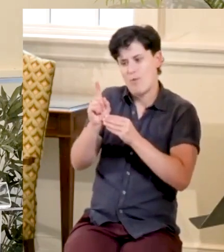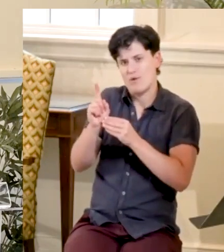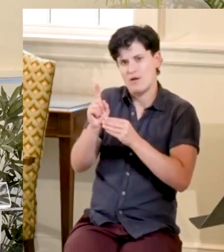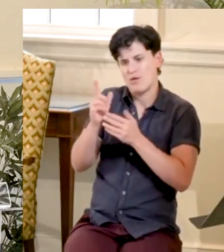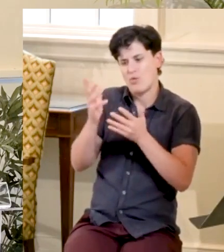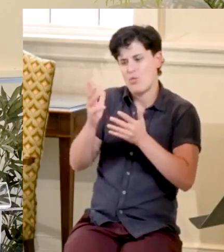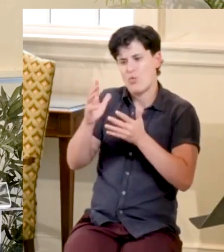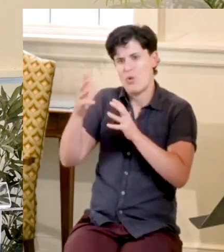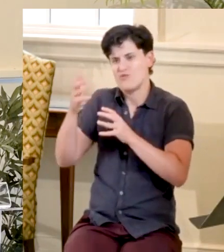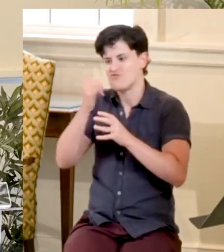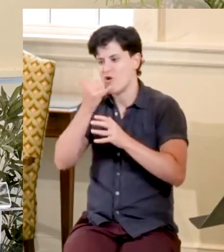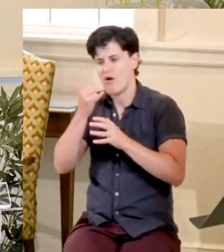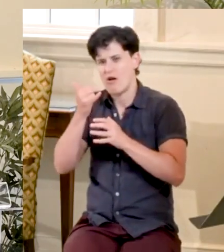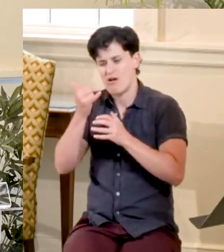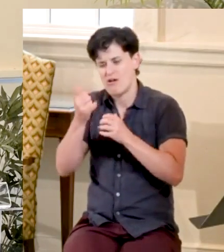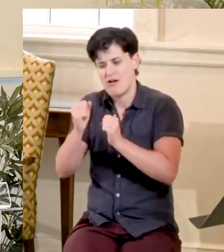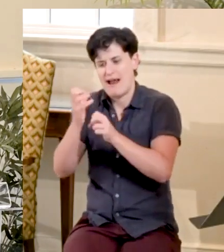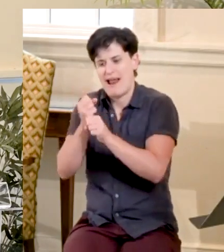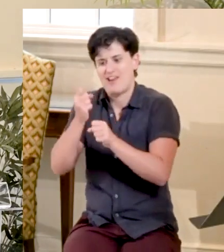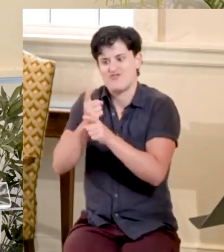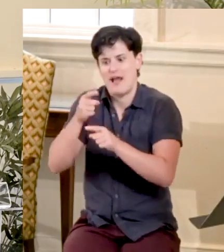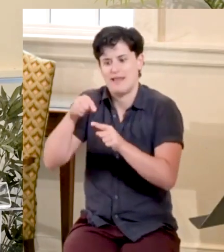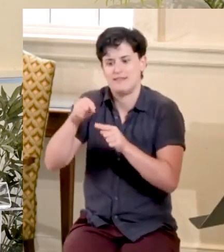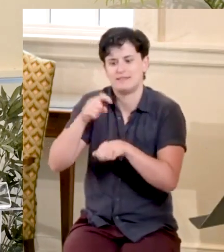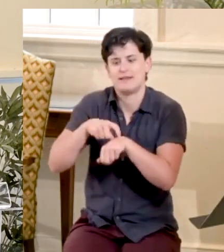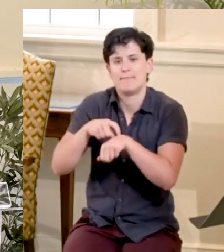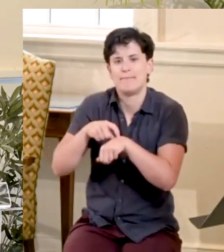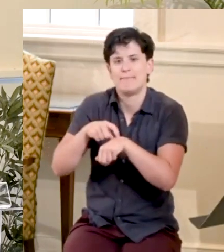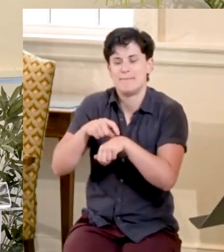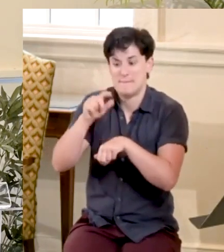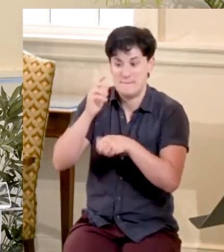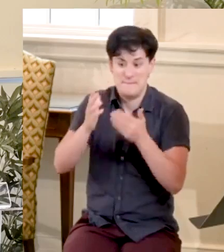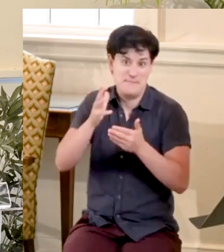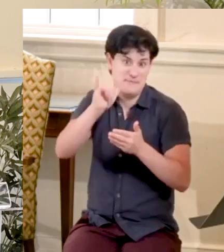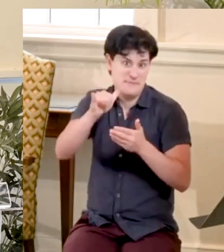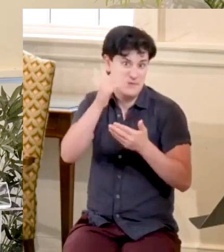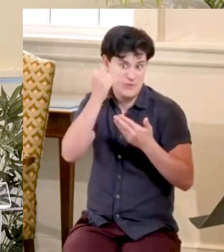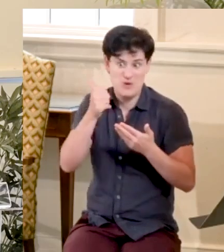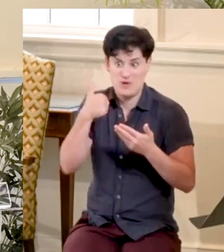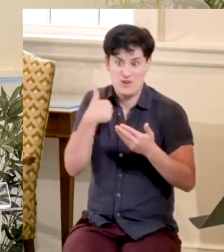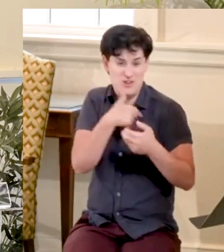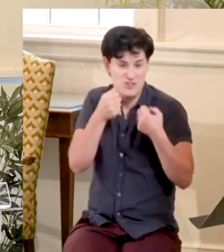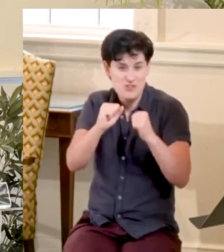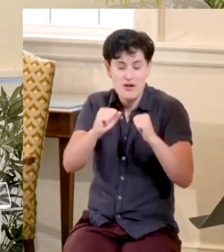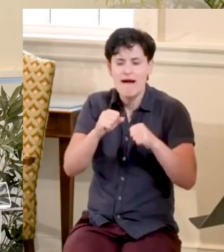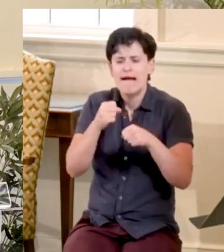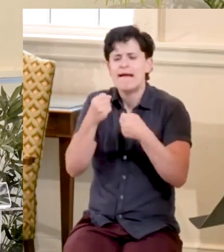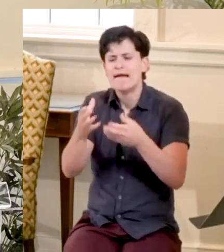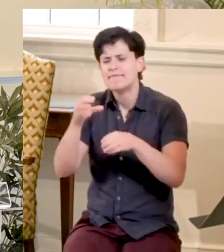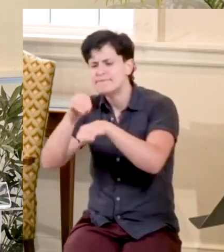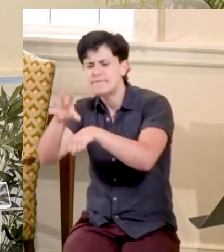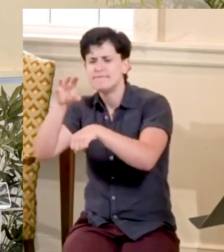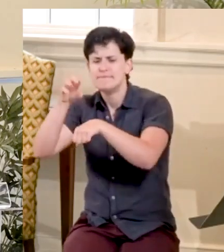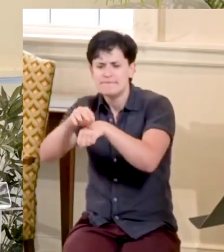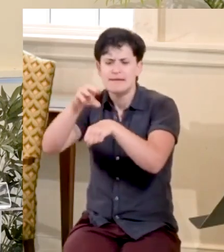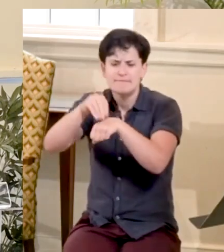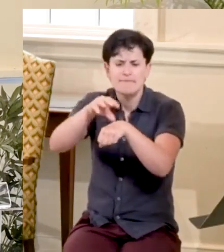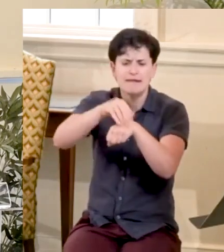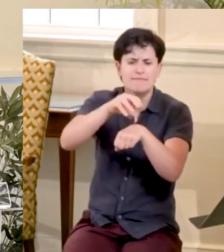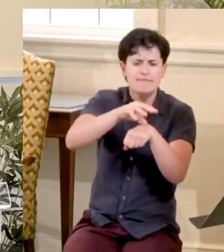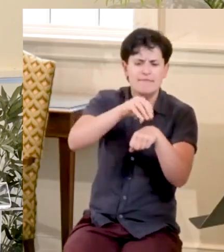time. Maybe that's why we try to give so much advice to the next generation,